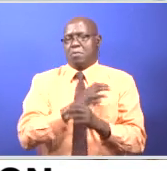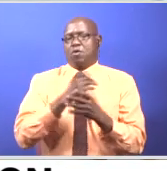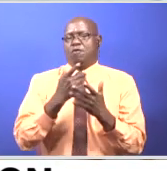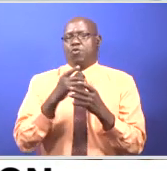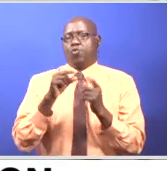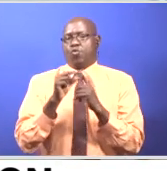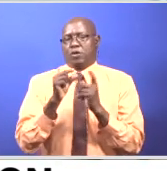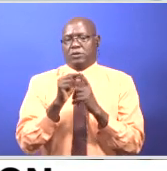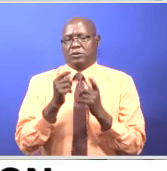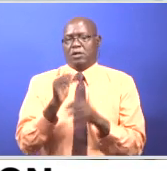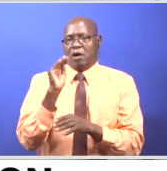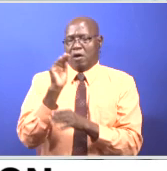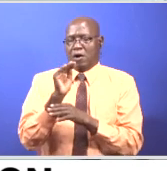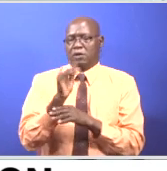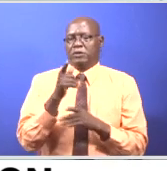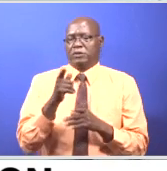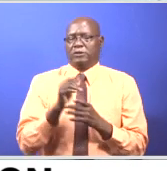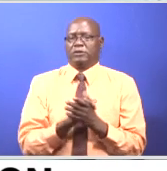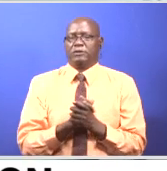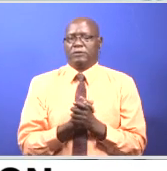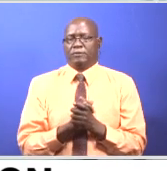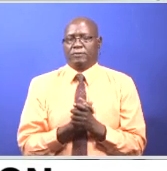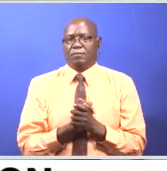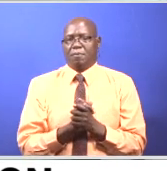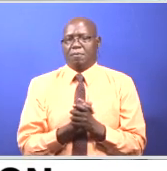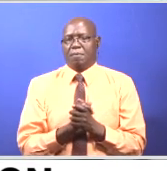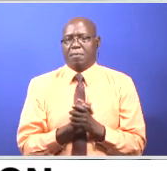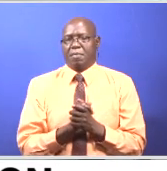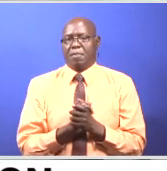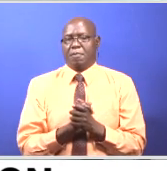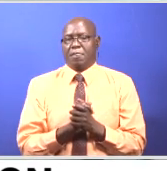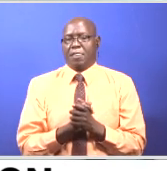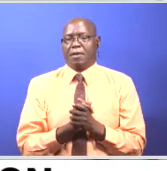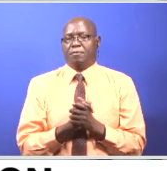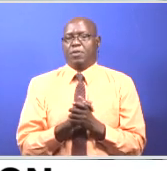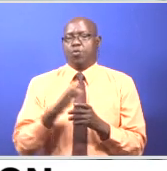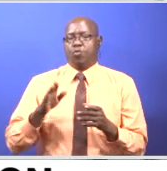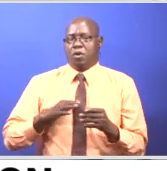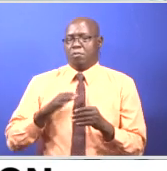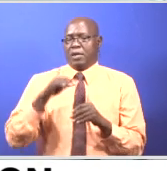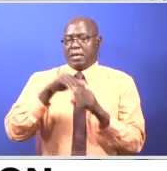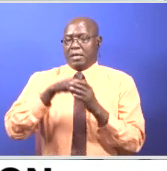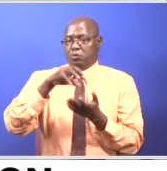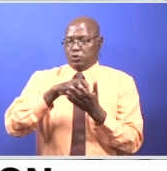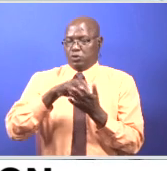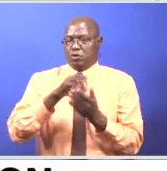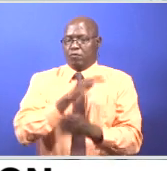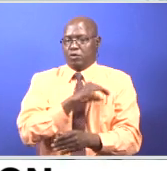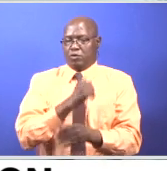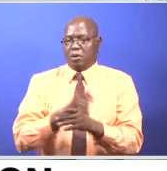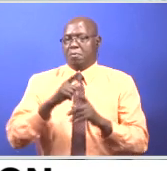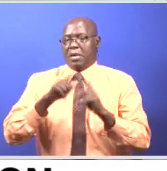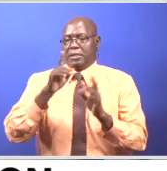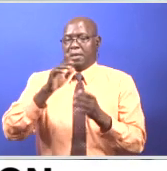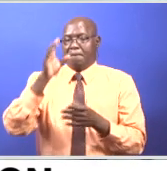that calls out injustice. Historical, where women haven't been in positions of authority, but also because of misinterpretation